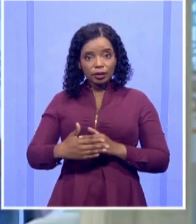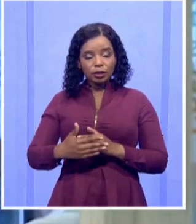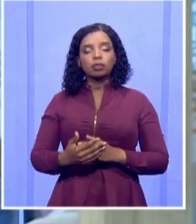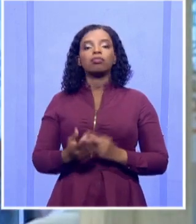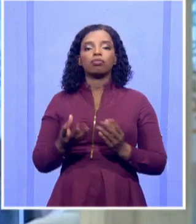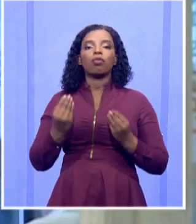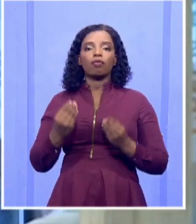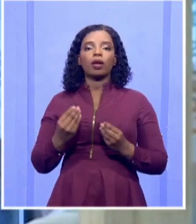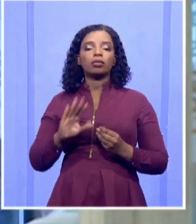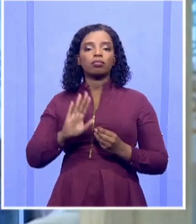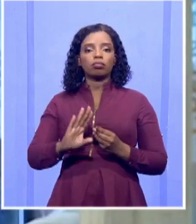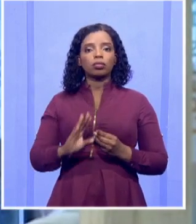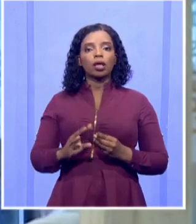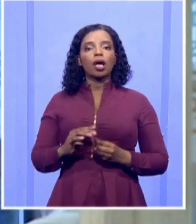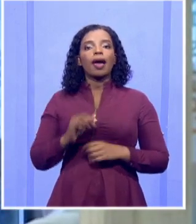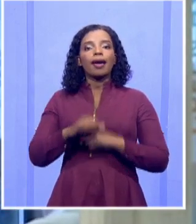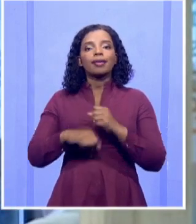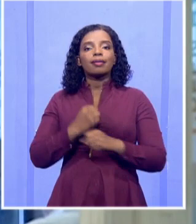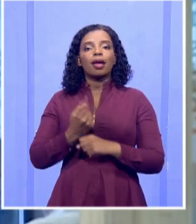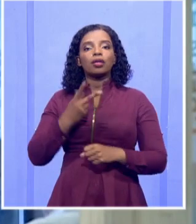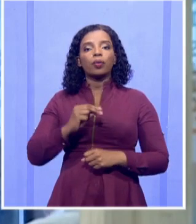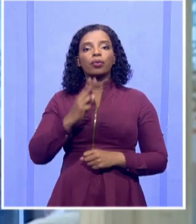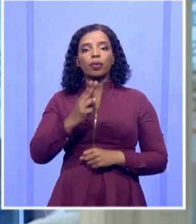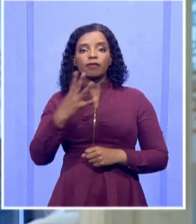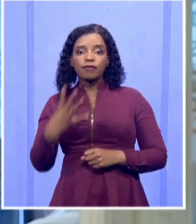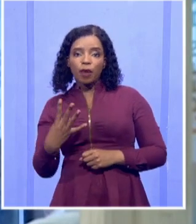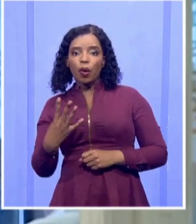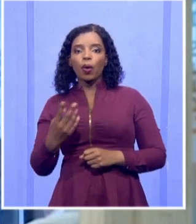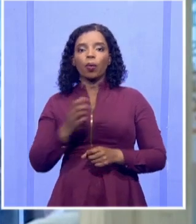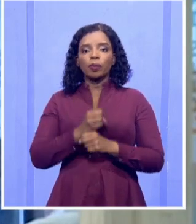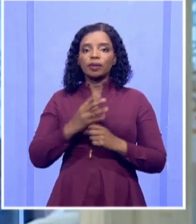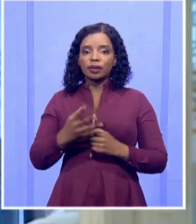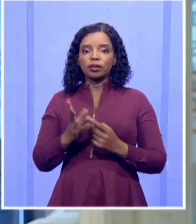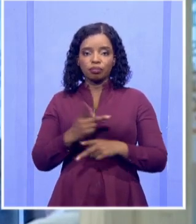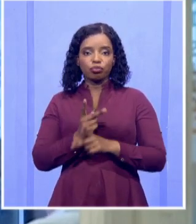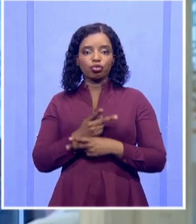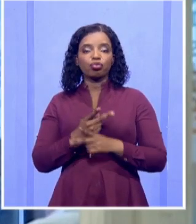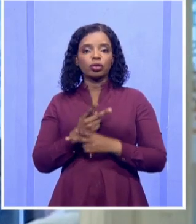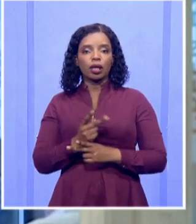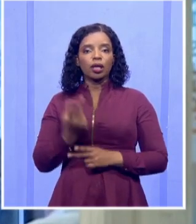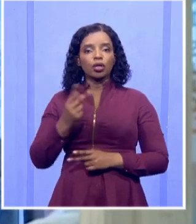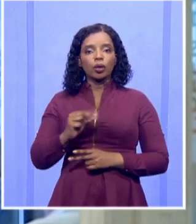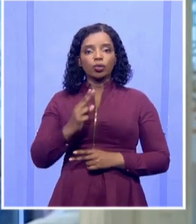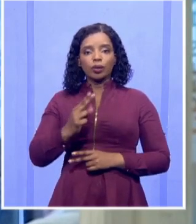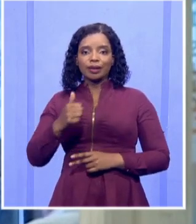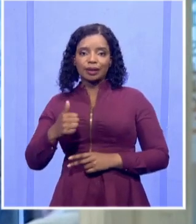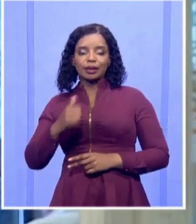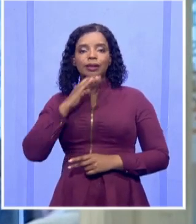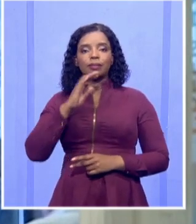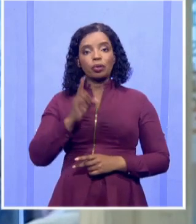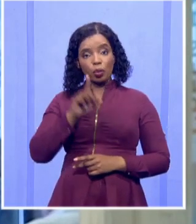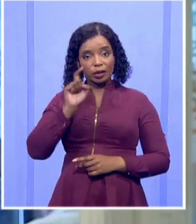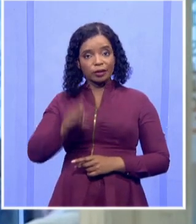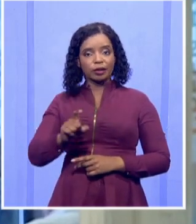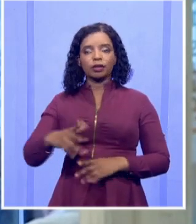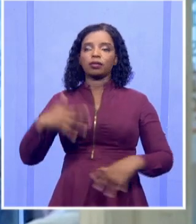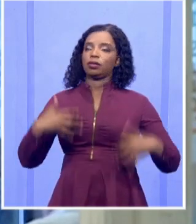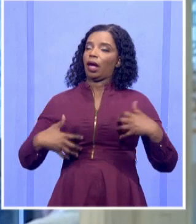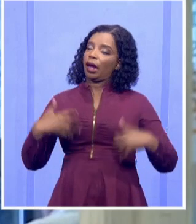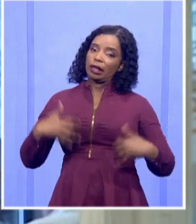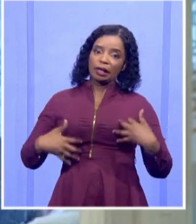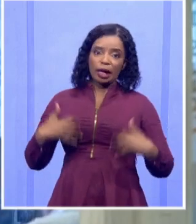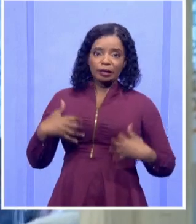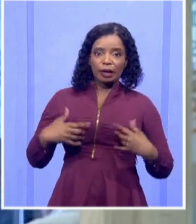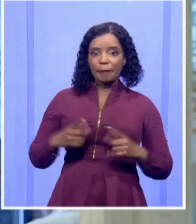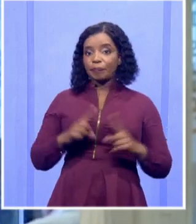construction in early 2024, and start producing green hydrogen by 2026, which is immensely exciting. But there's also the